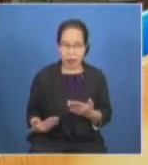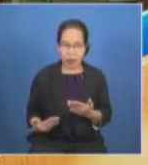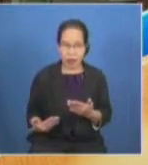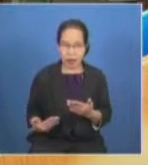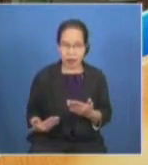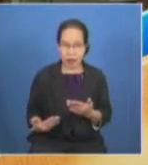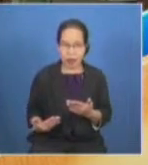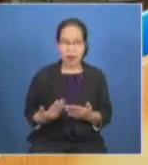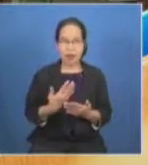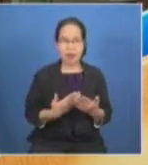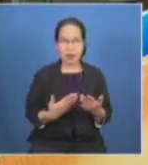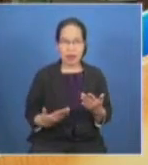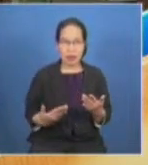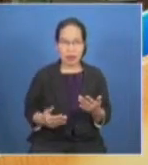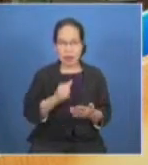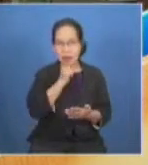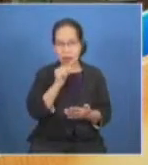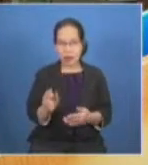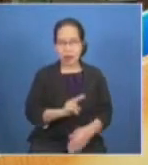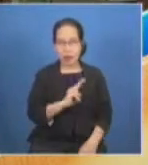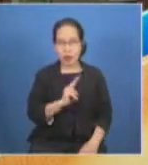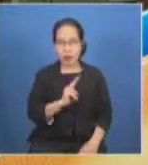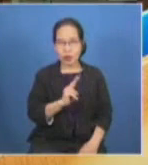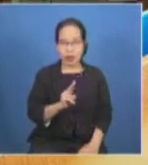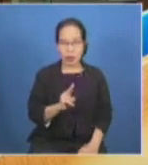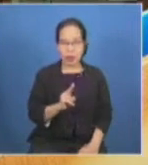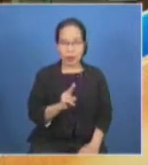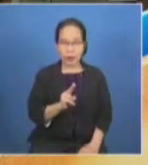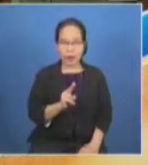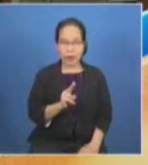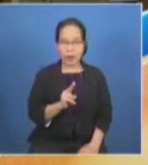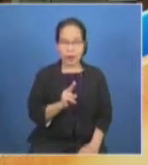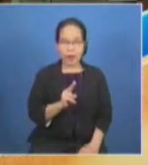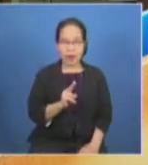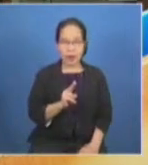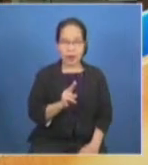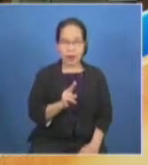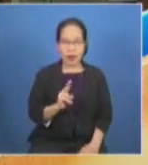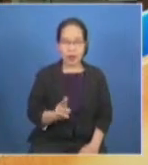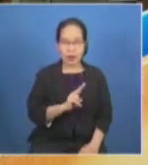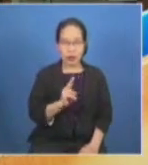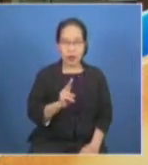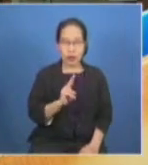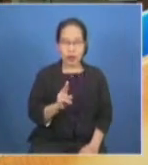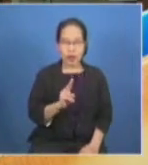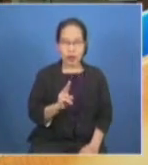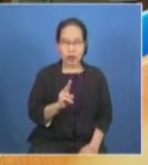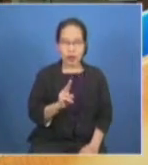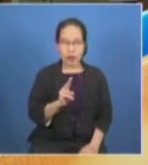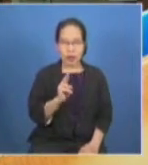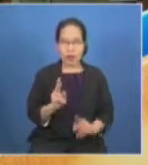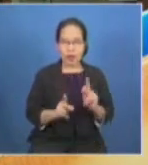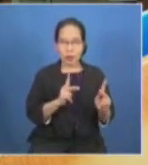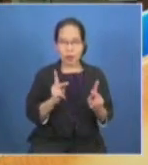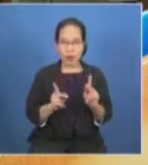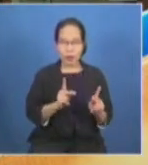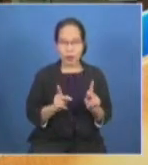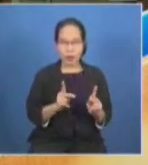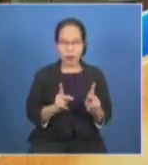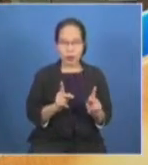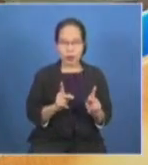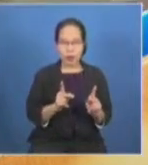hindi pangkaraniwan, no? Well, for some things that are extraordinary